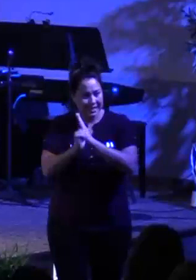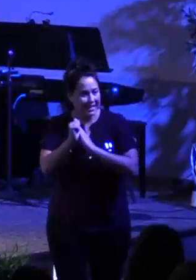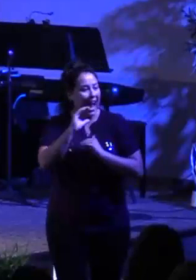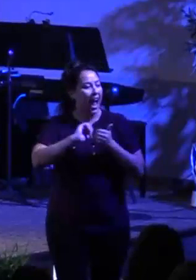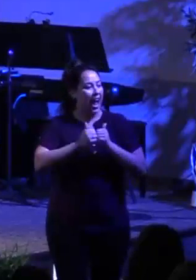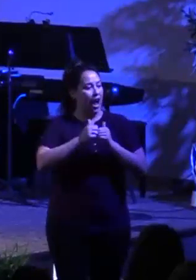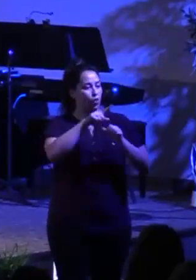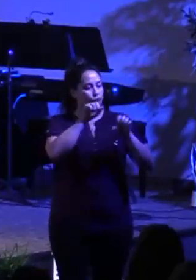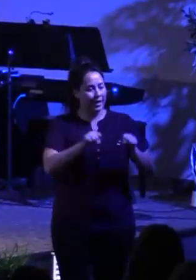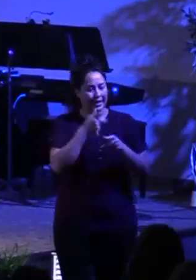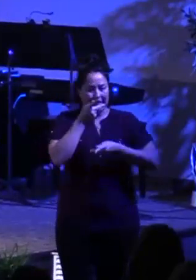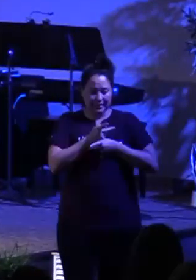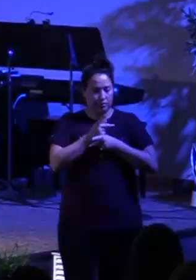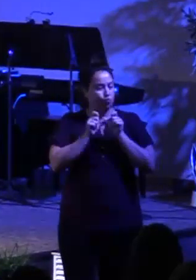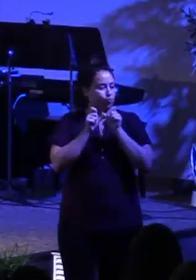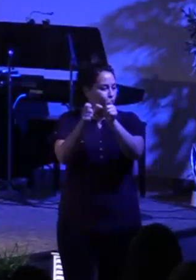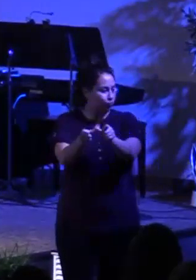term.